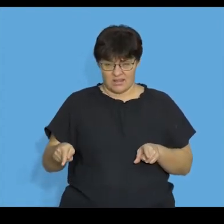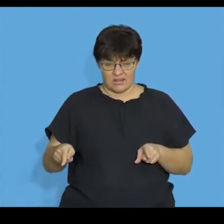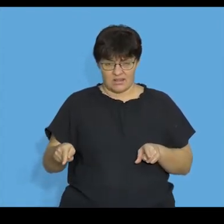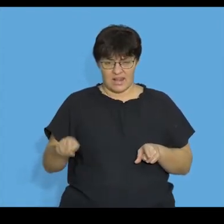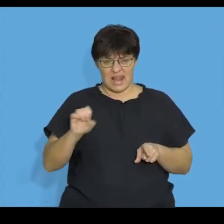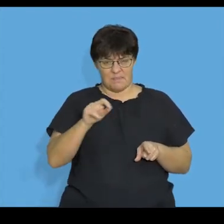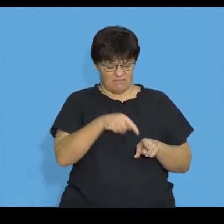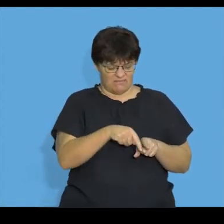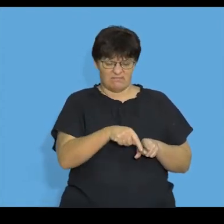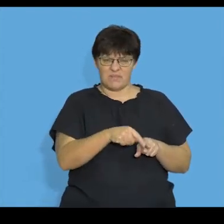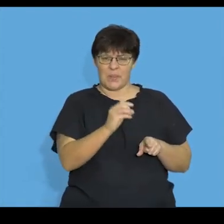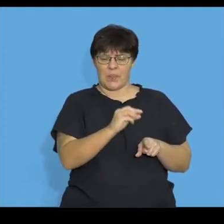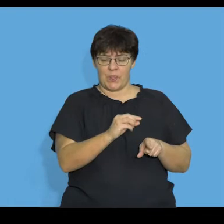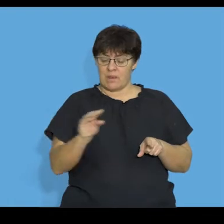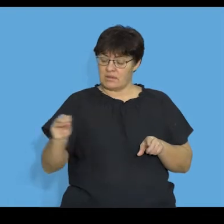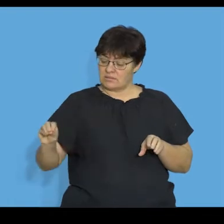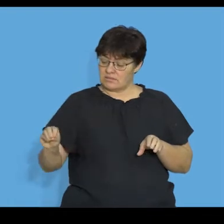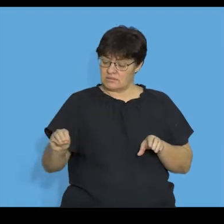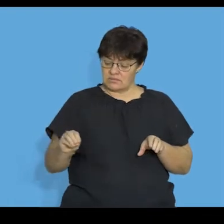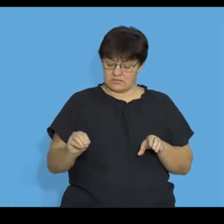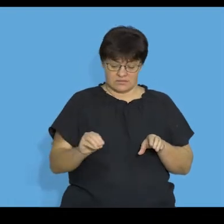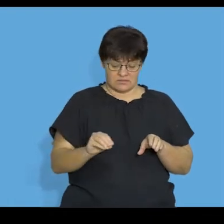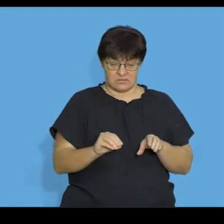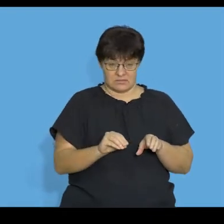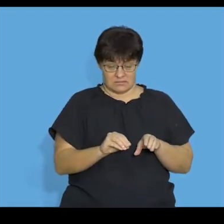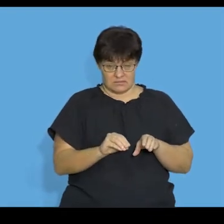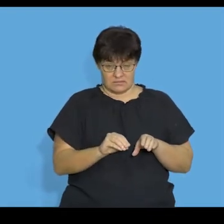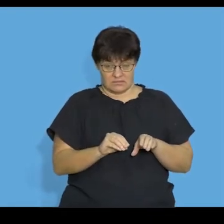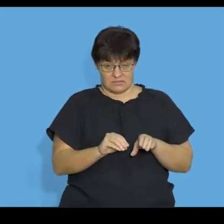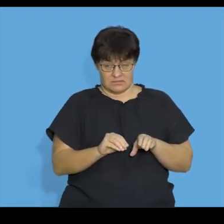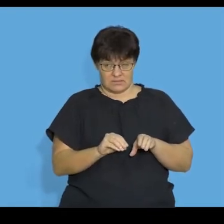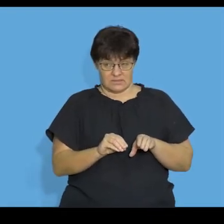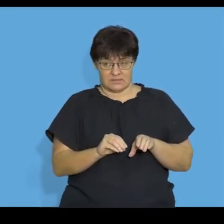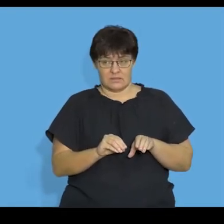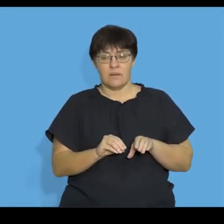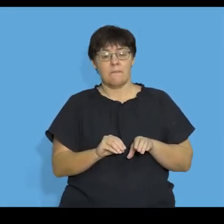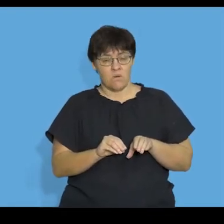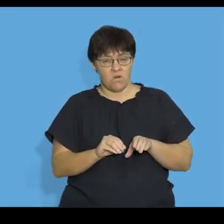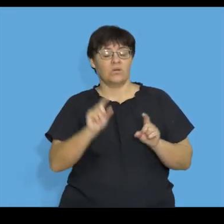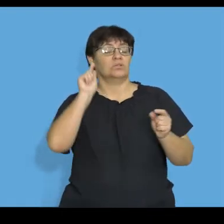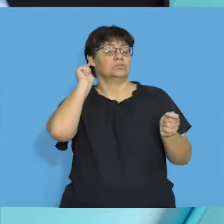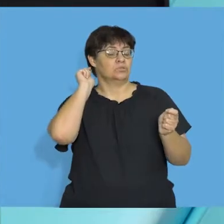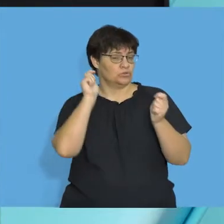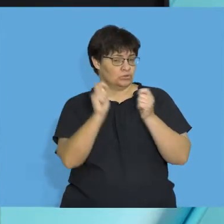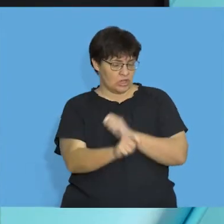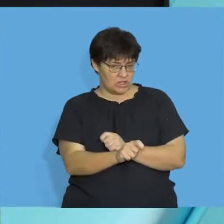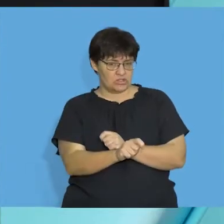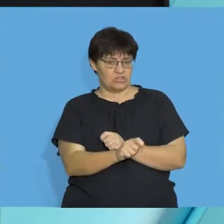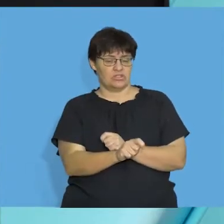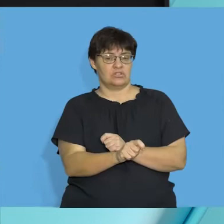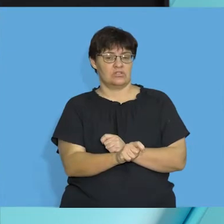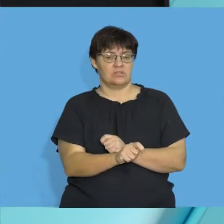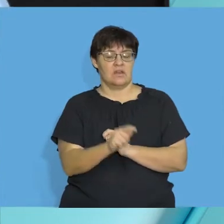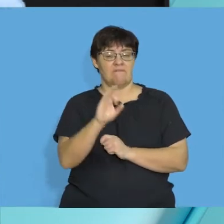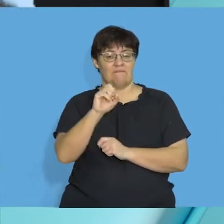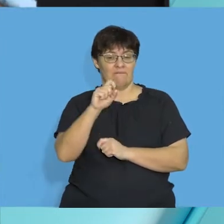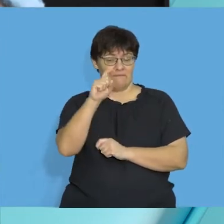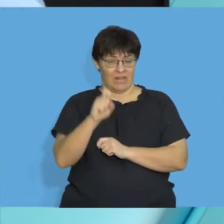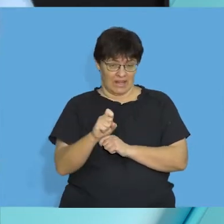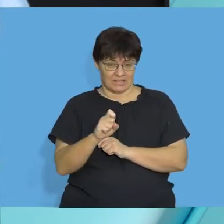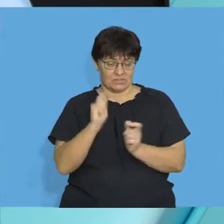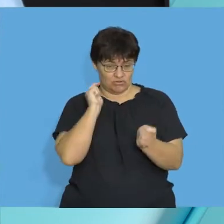EMF. But if we bring it closer together, the magnet has now moved. There's been a change in magnetic flux. And